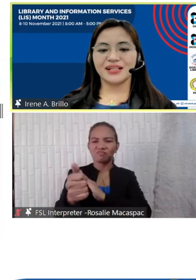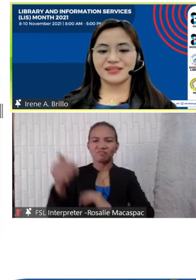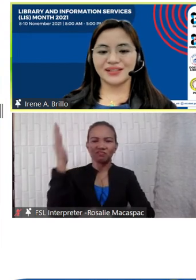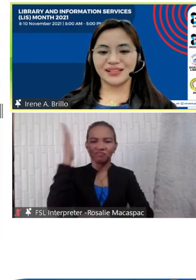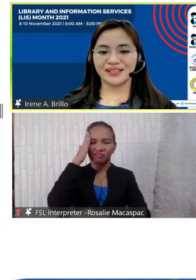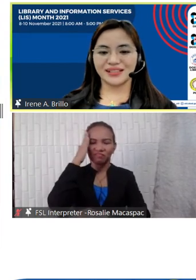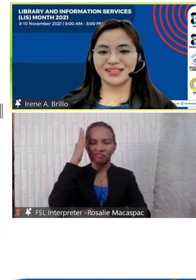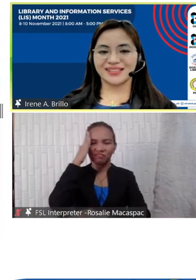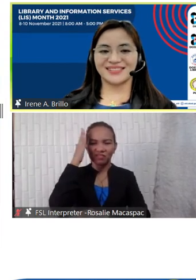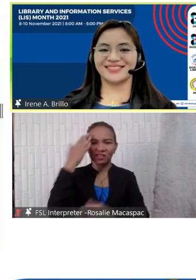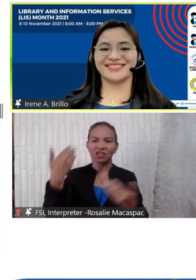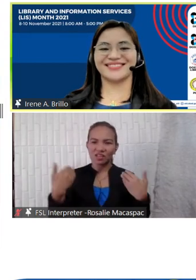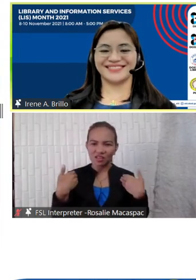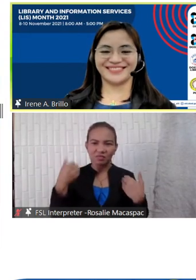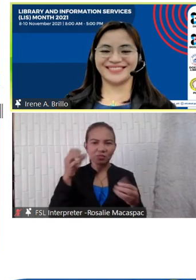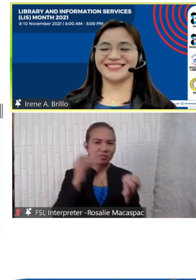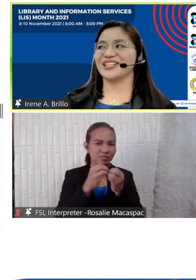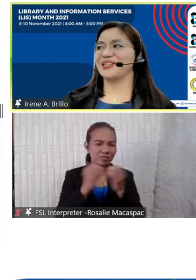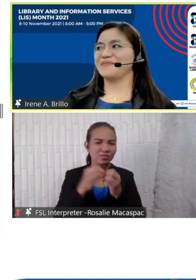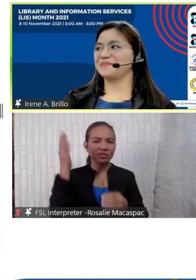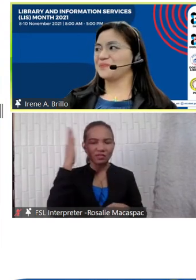literate readers.